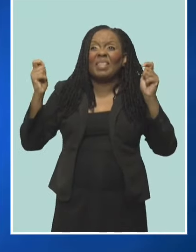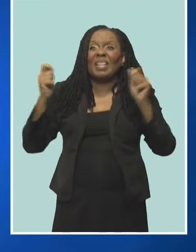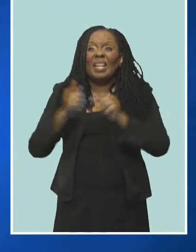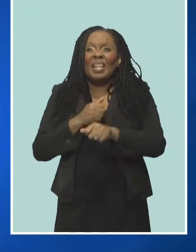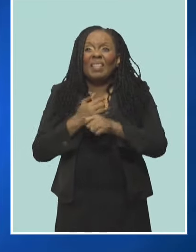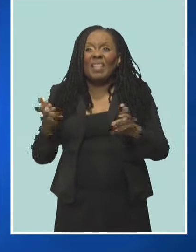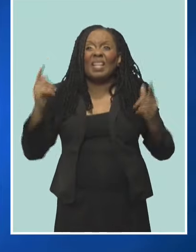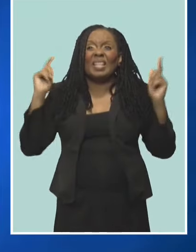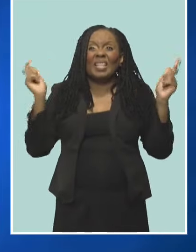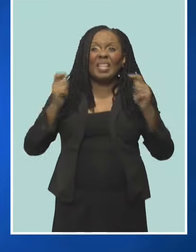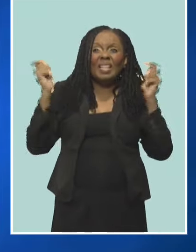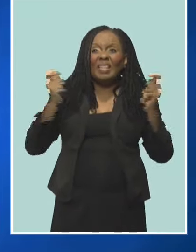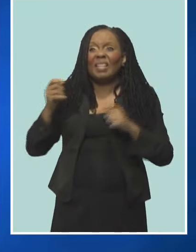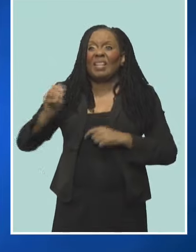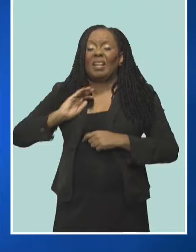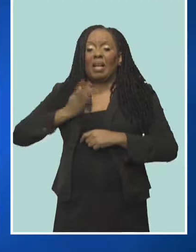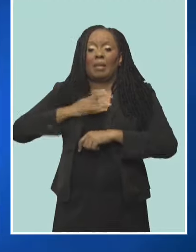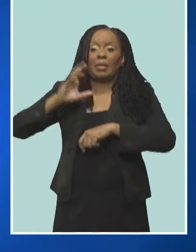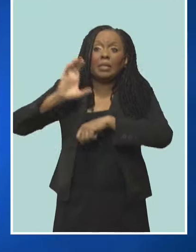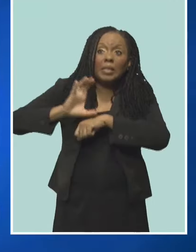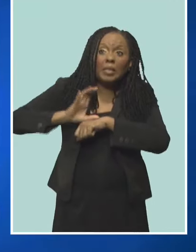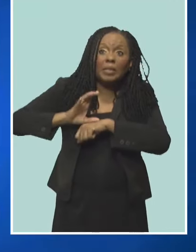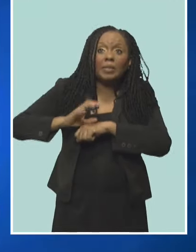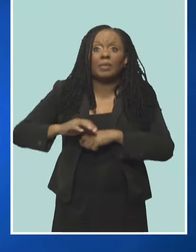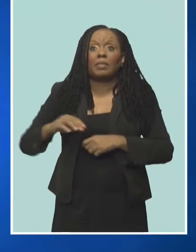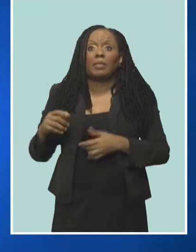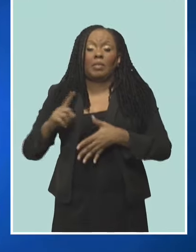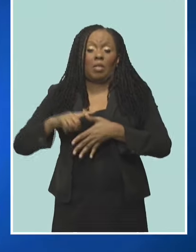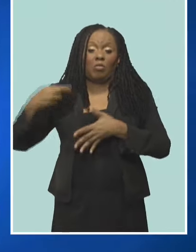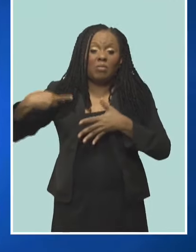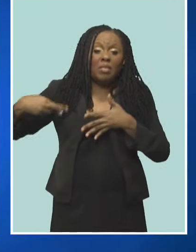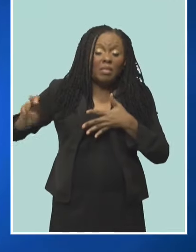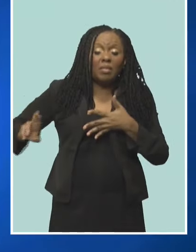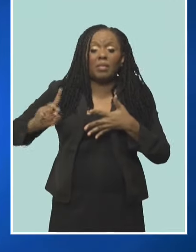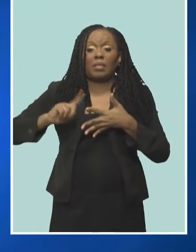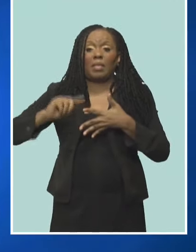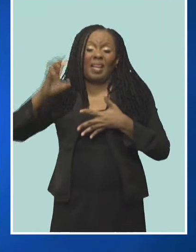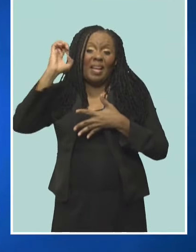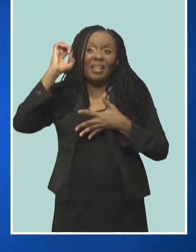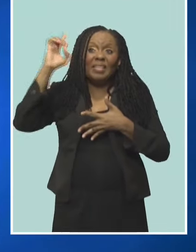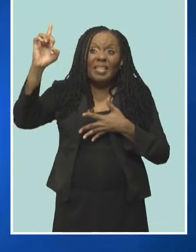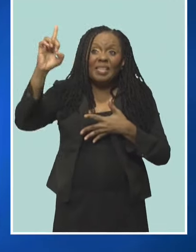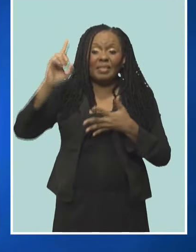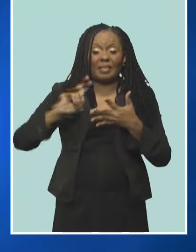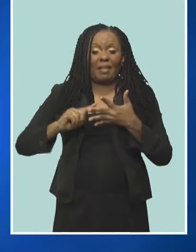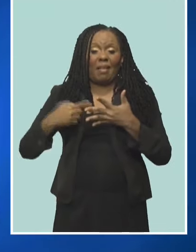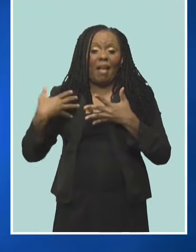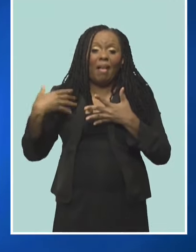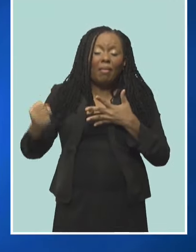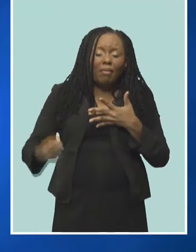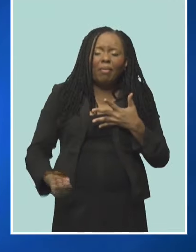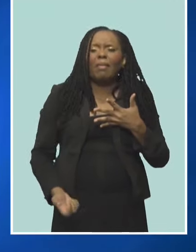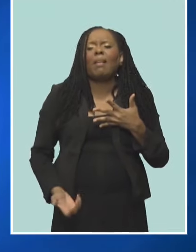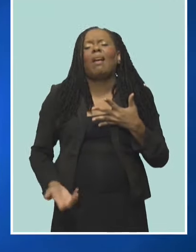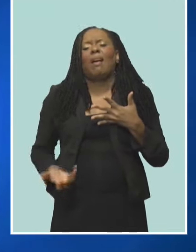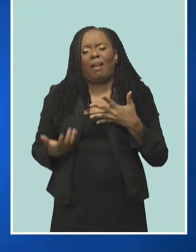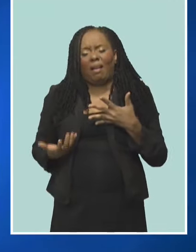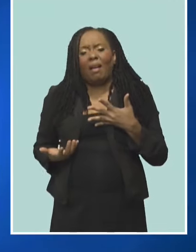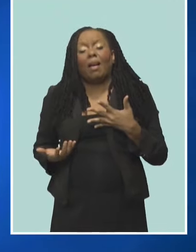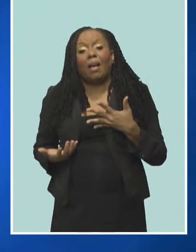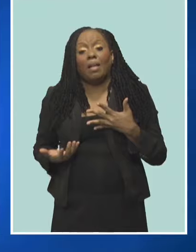nation through our church in the field of religion, education, and health care, but also as